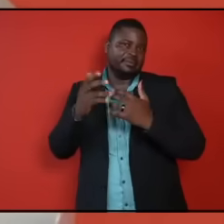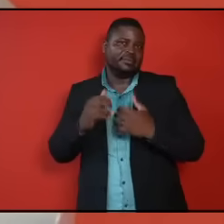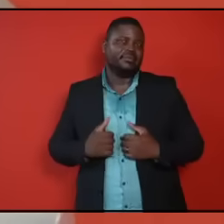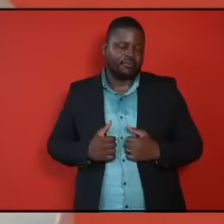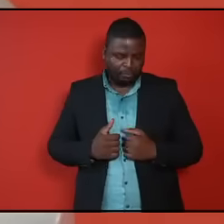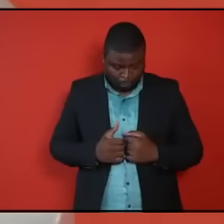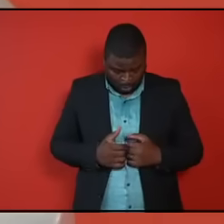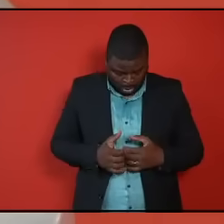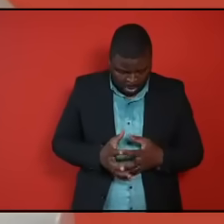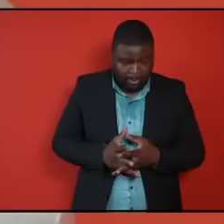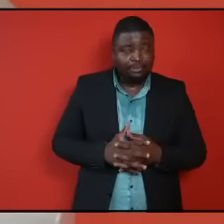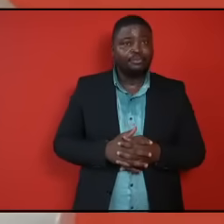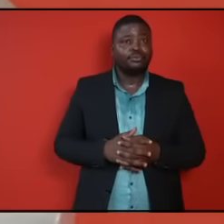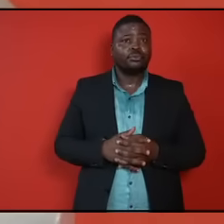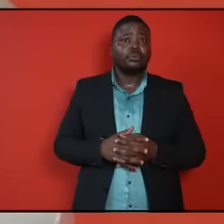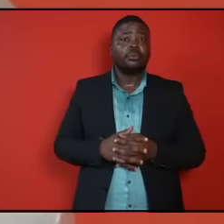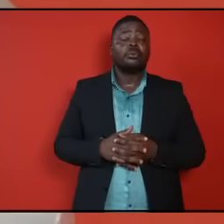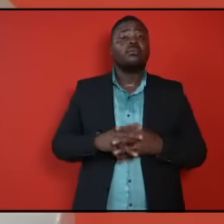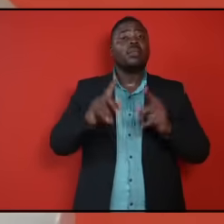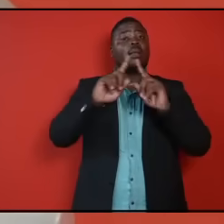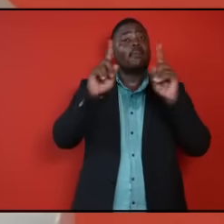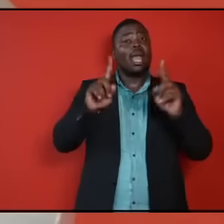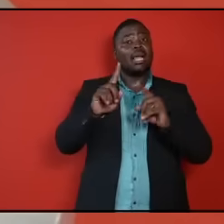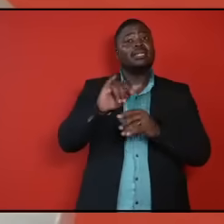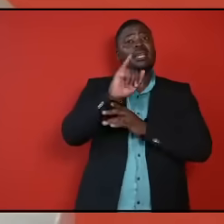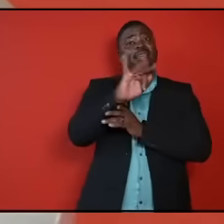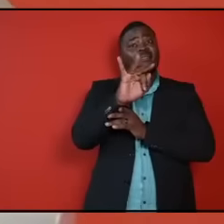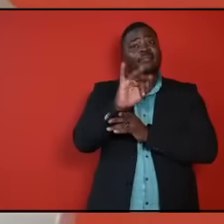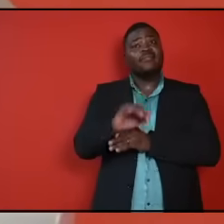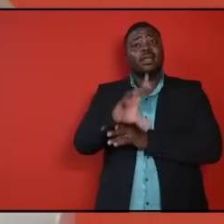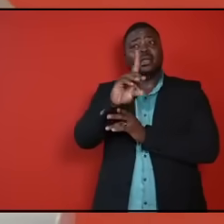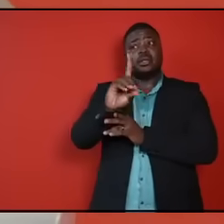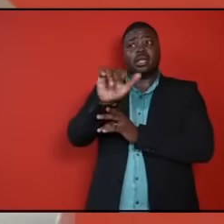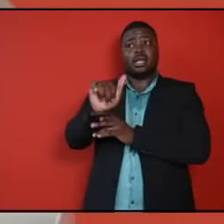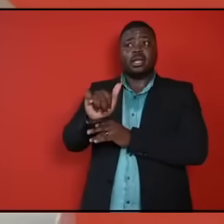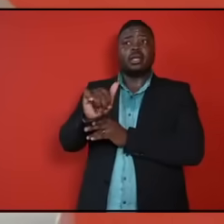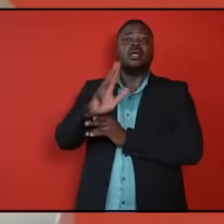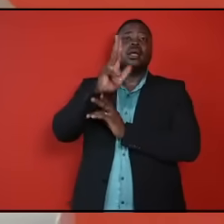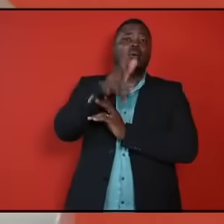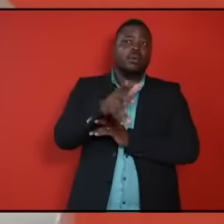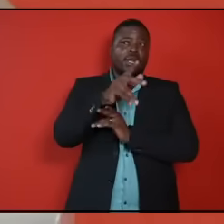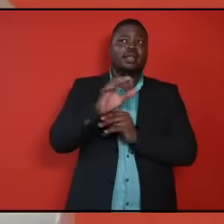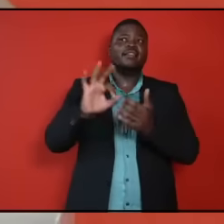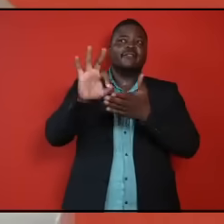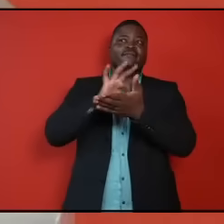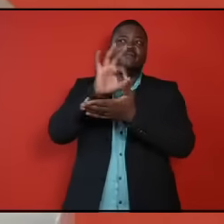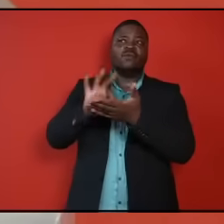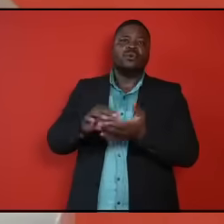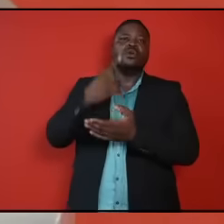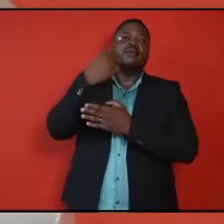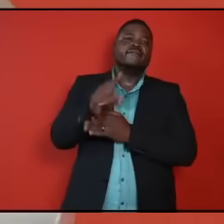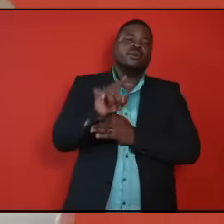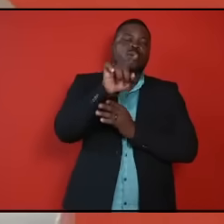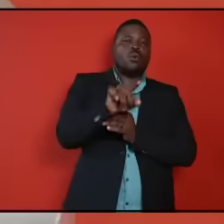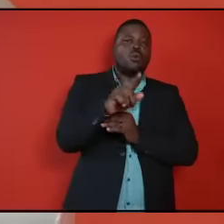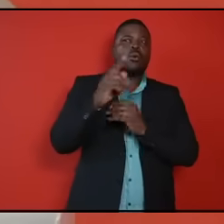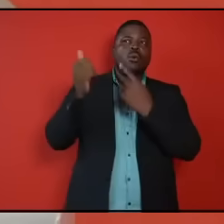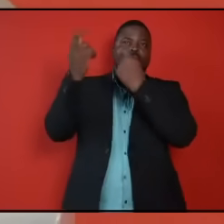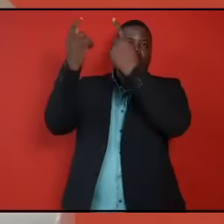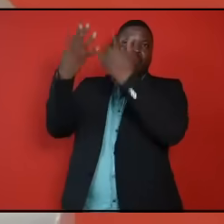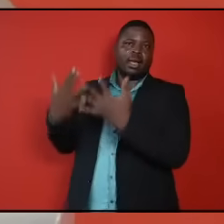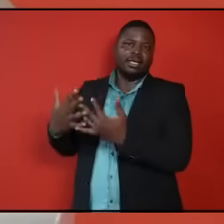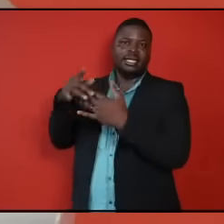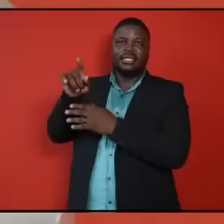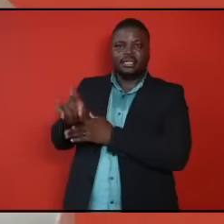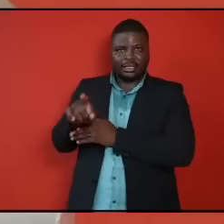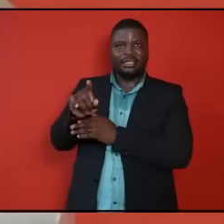one thing for sure, if the DA is going to vote for their budget and everybody else, good for them.